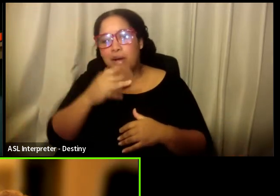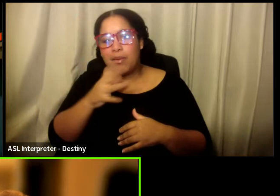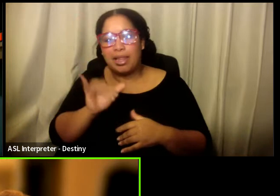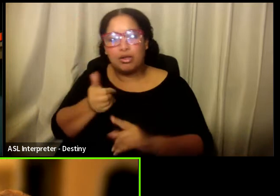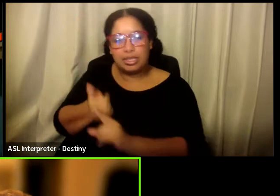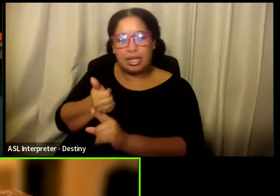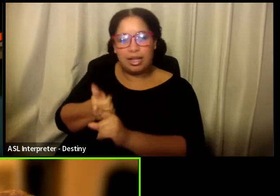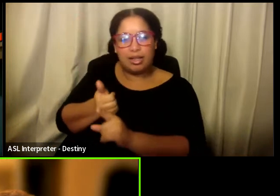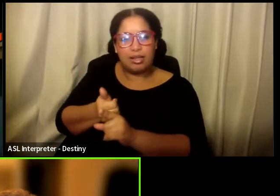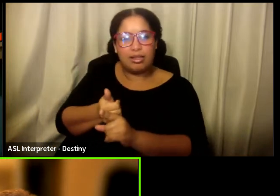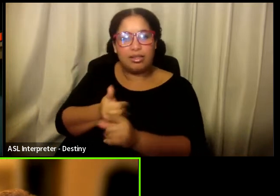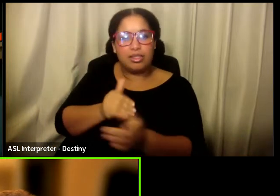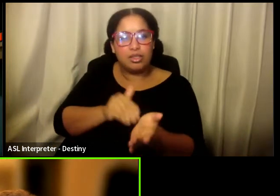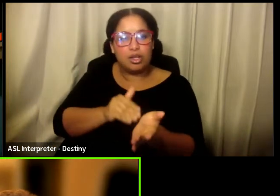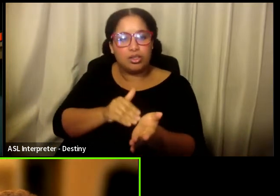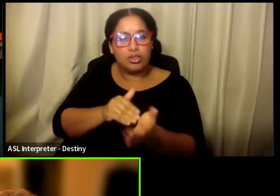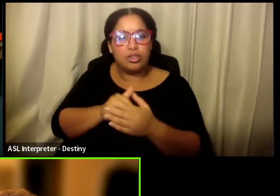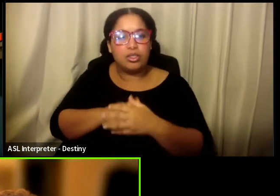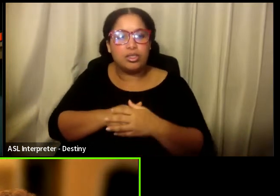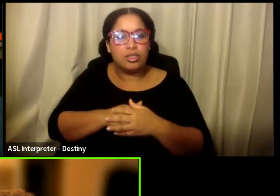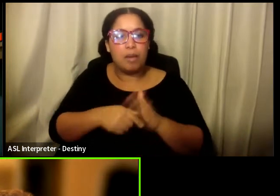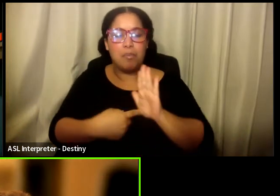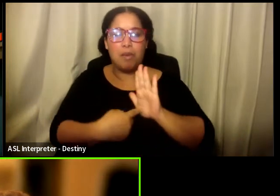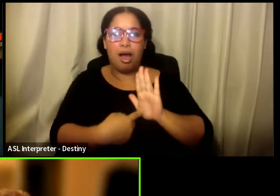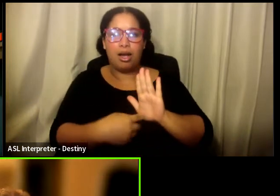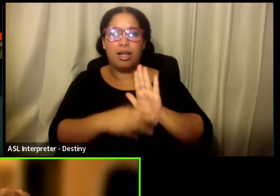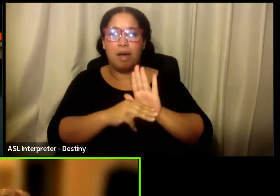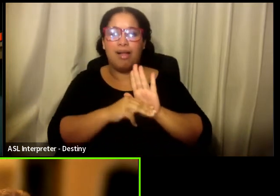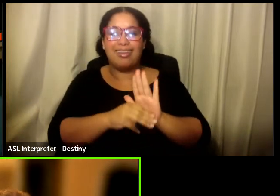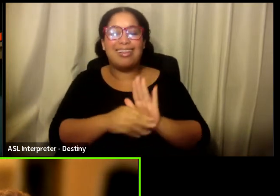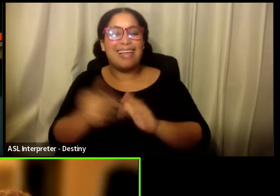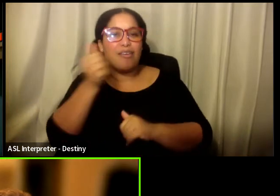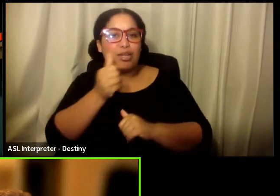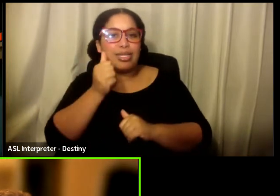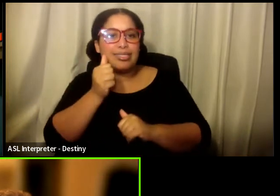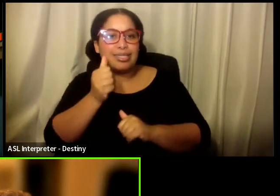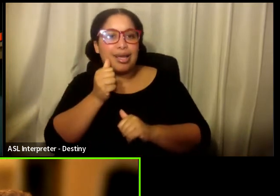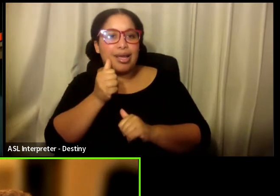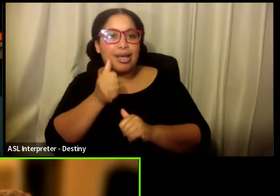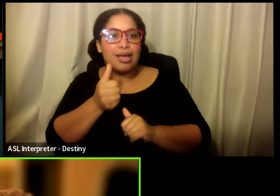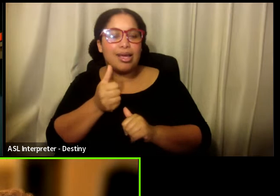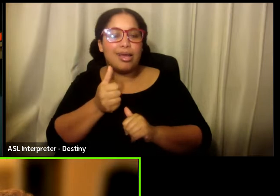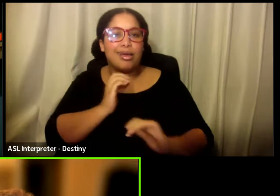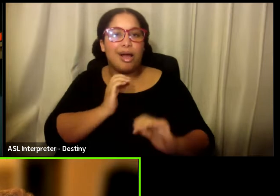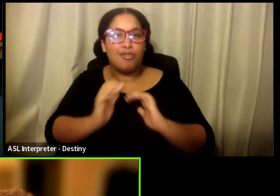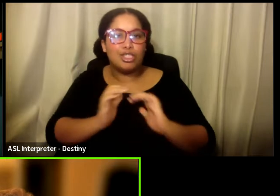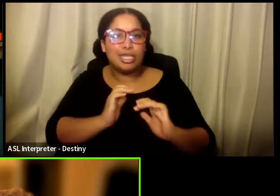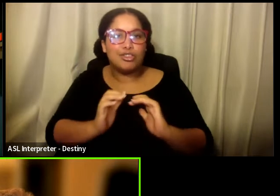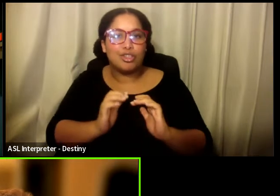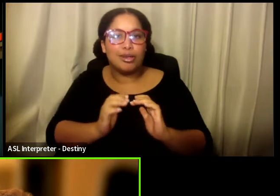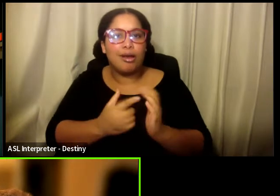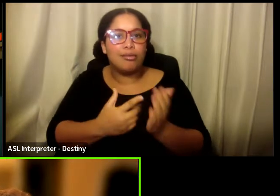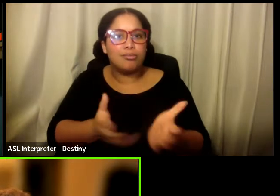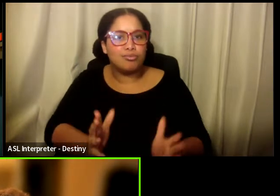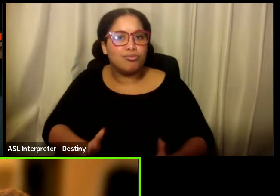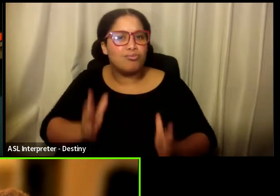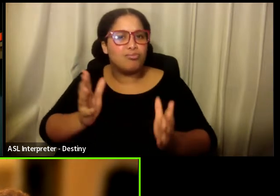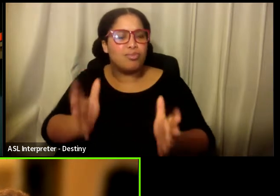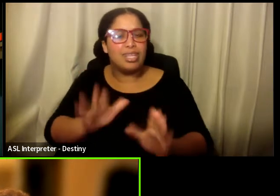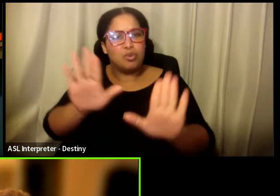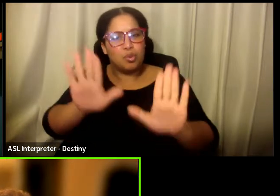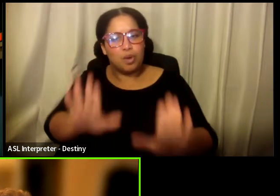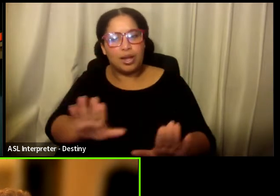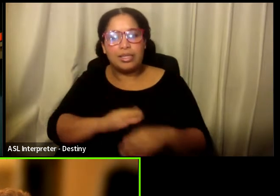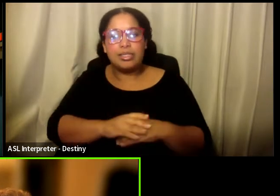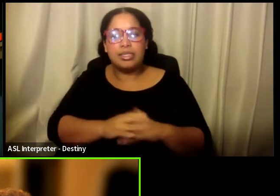a physician, you know, modeling kind of everyday conversational style is really great. You know,